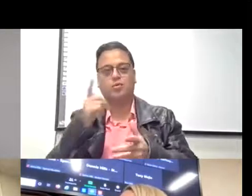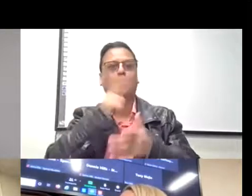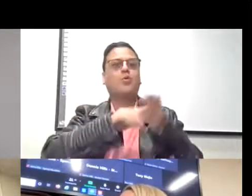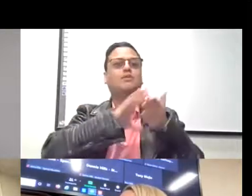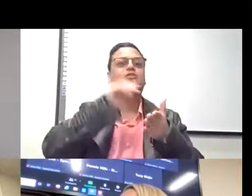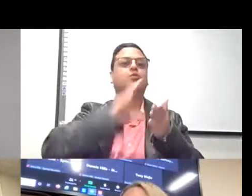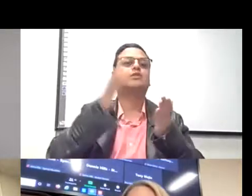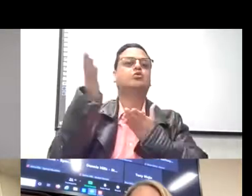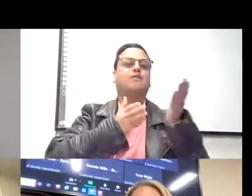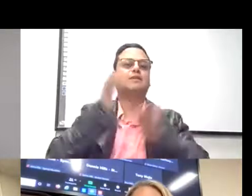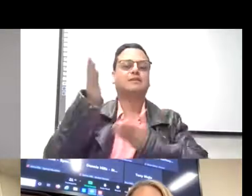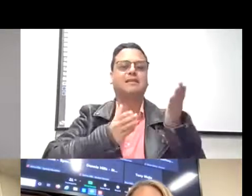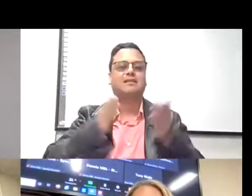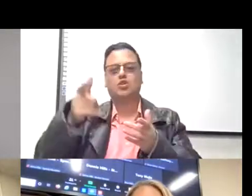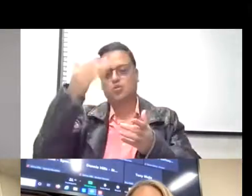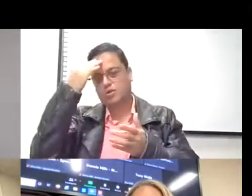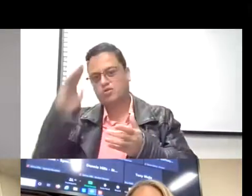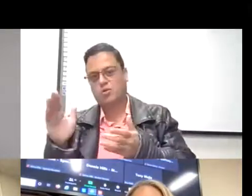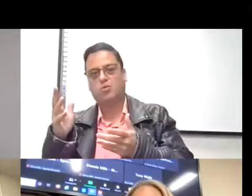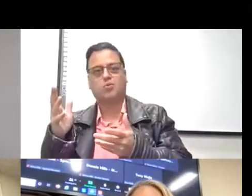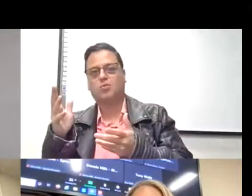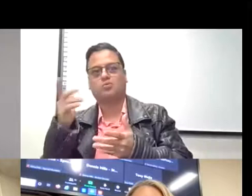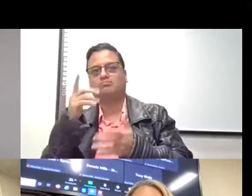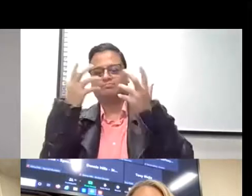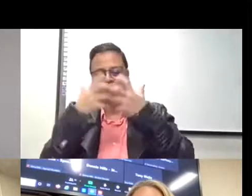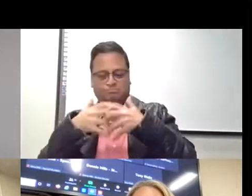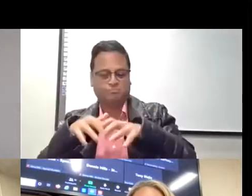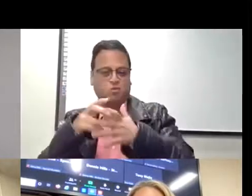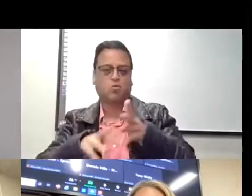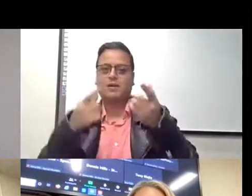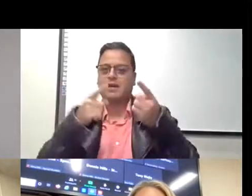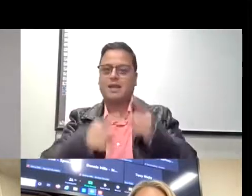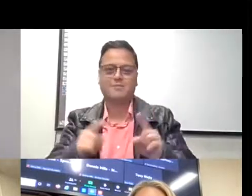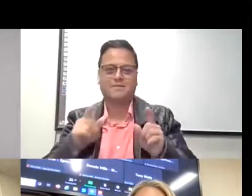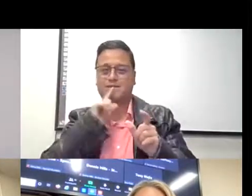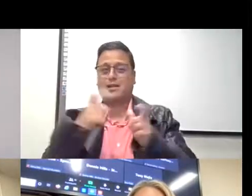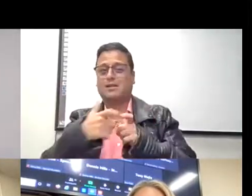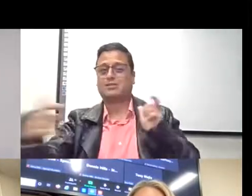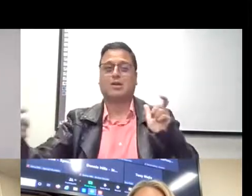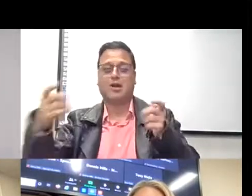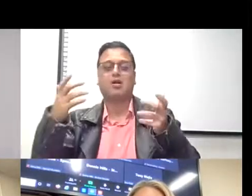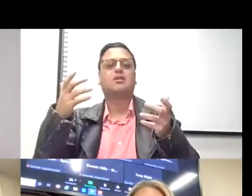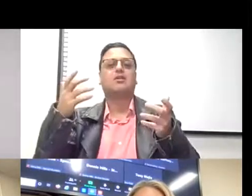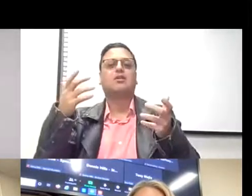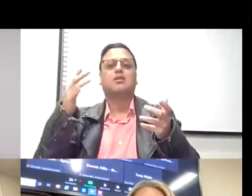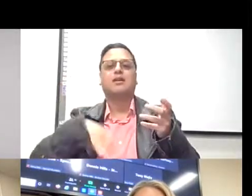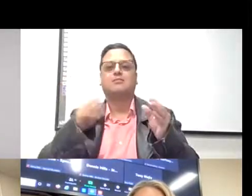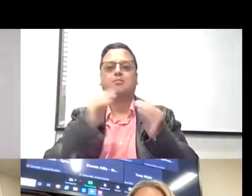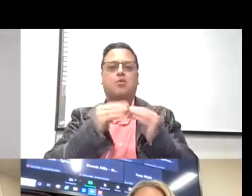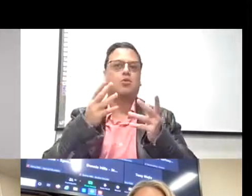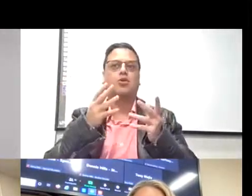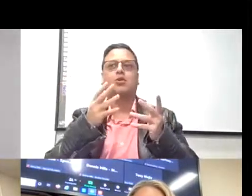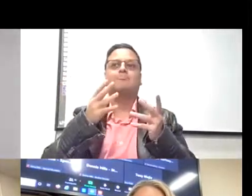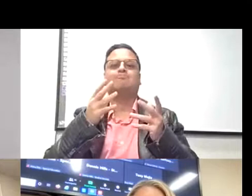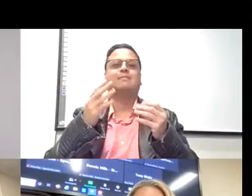services? Or you wouldn't know where things would sort of flow. It was just too big and too massive. This is sort of a much more